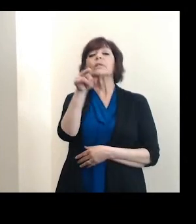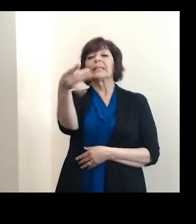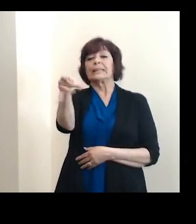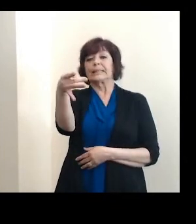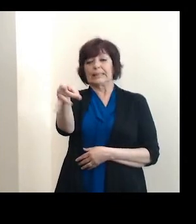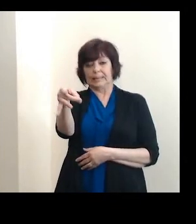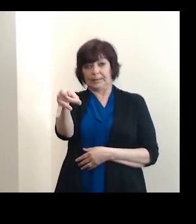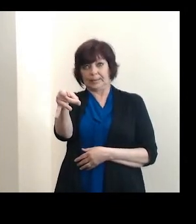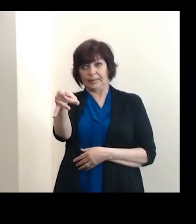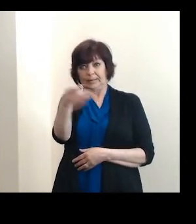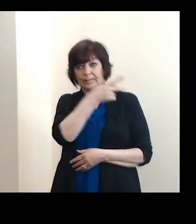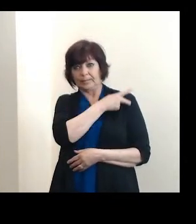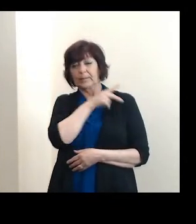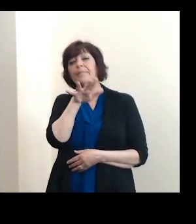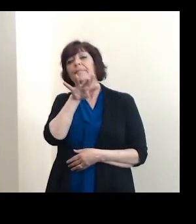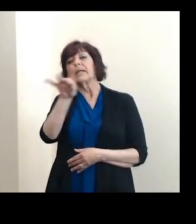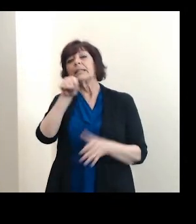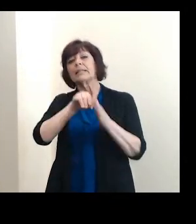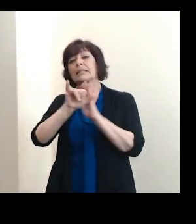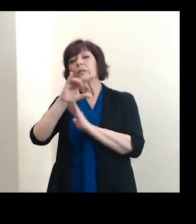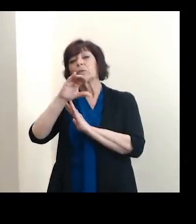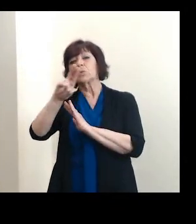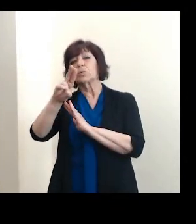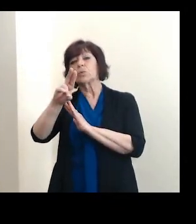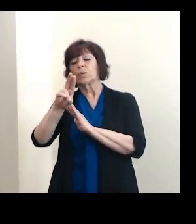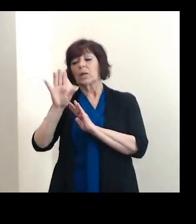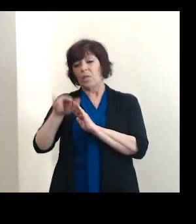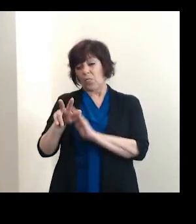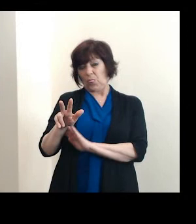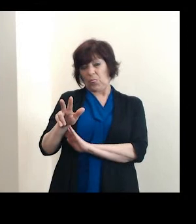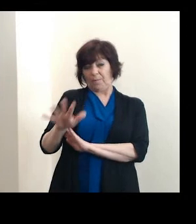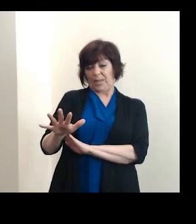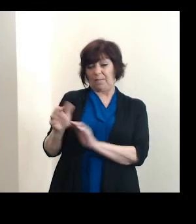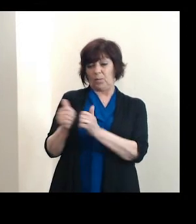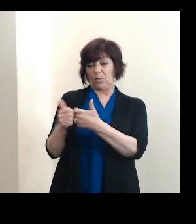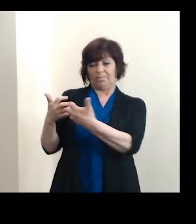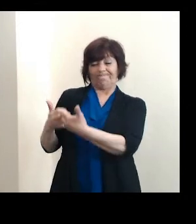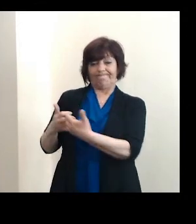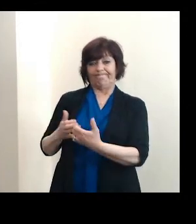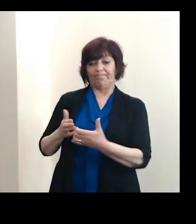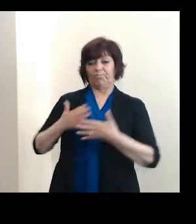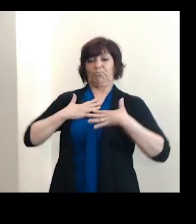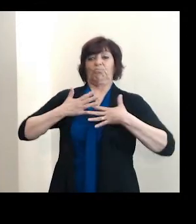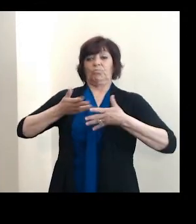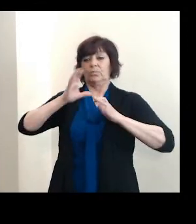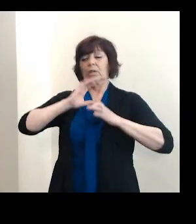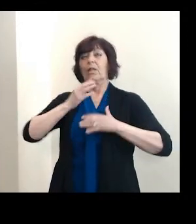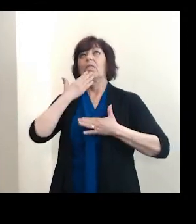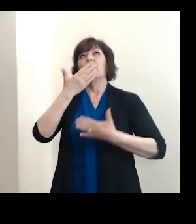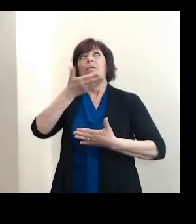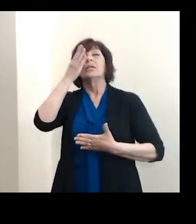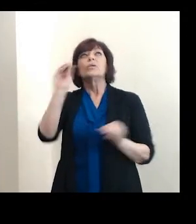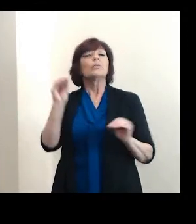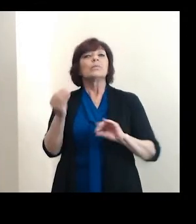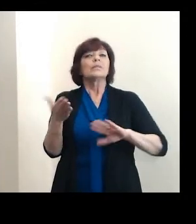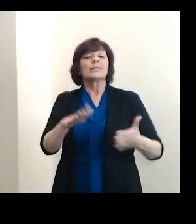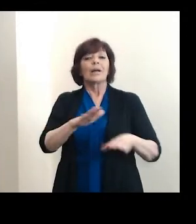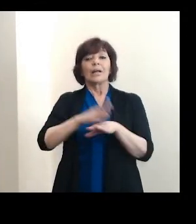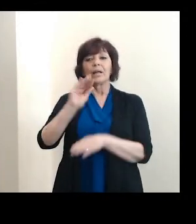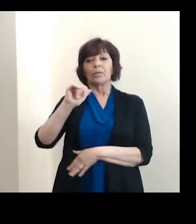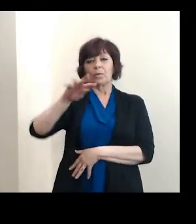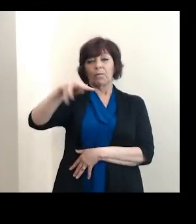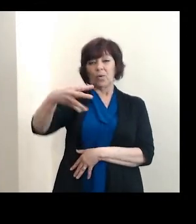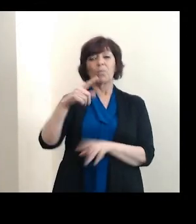patients, 58 in the ICU, 35 on an airway assist. Thankfully, nobody died on April 4th, though we have had